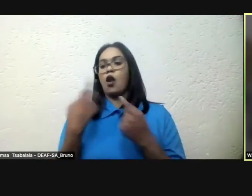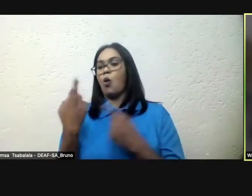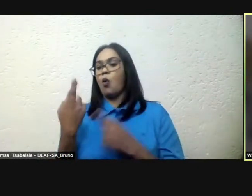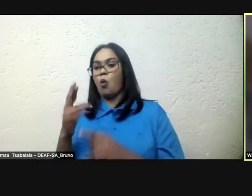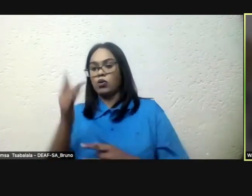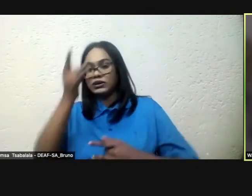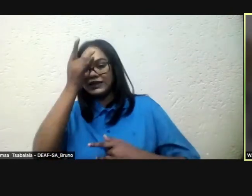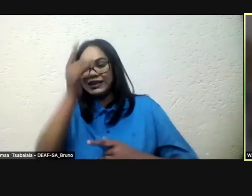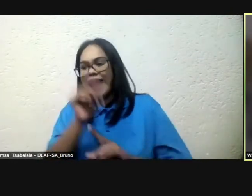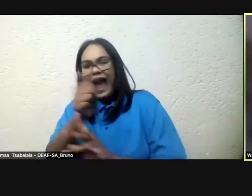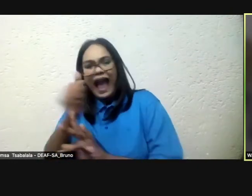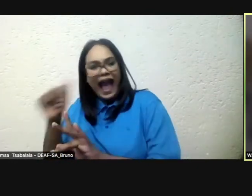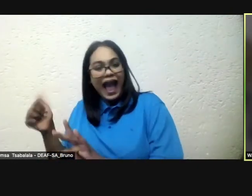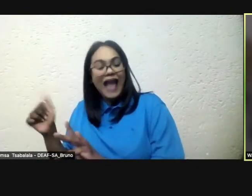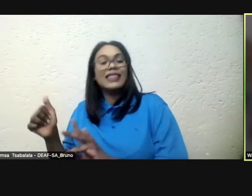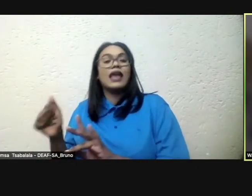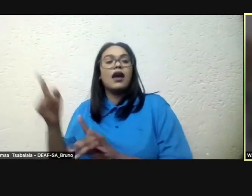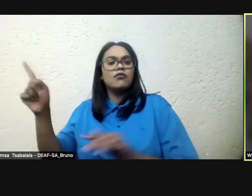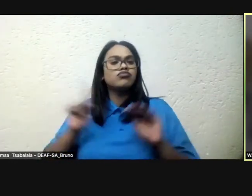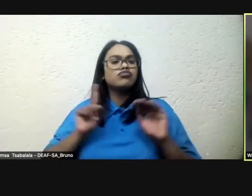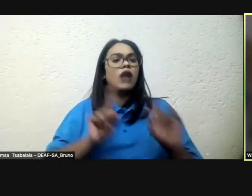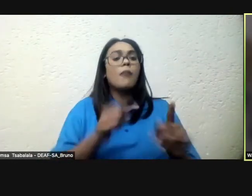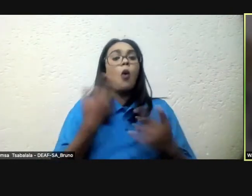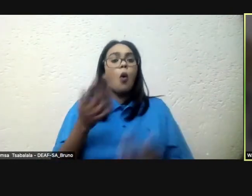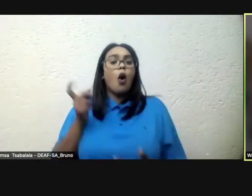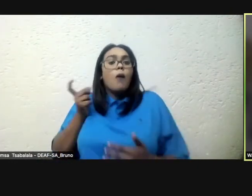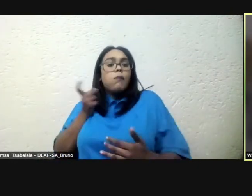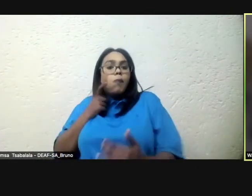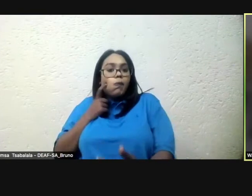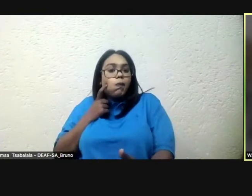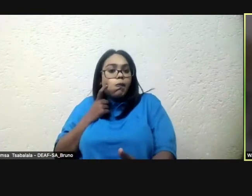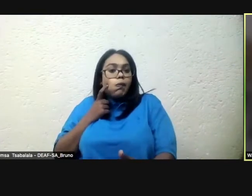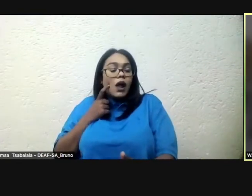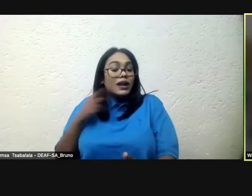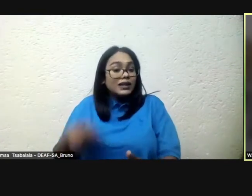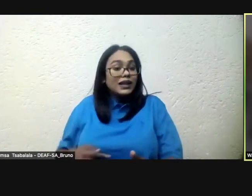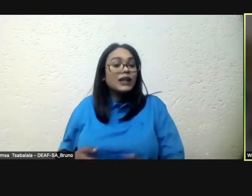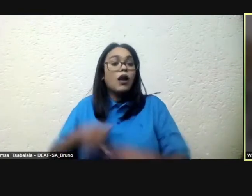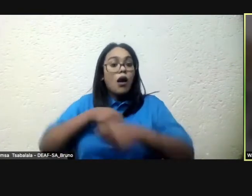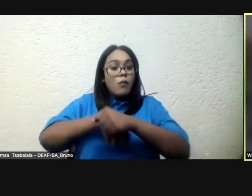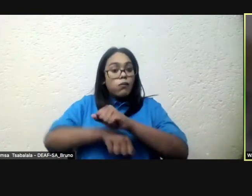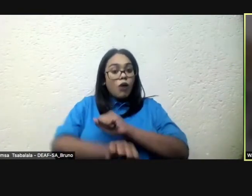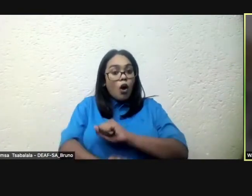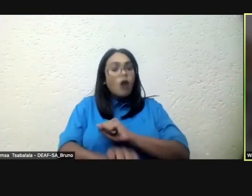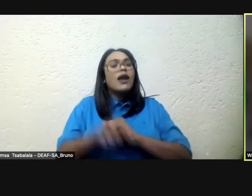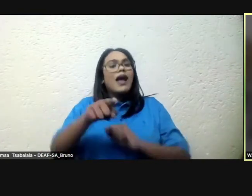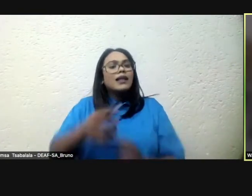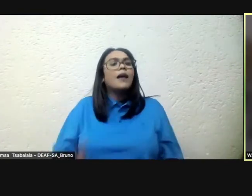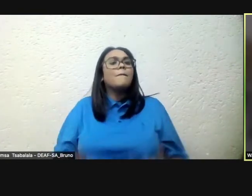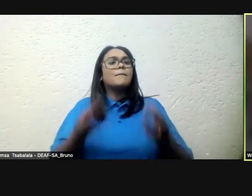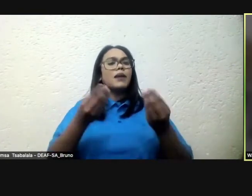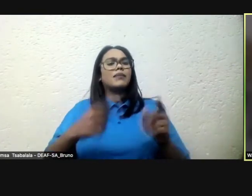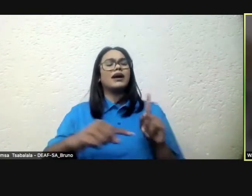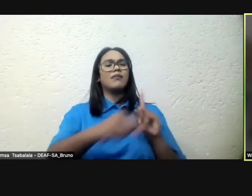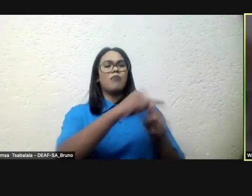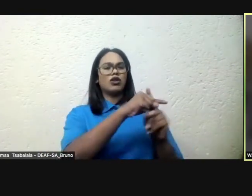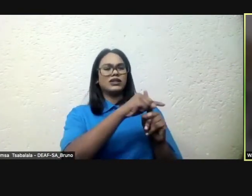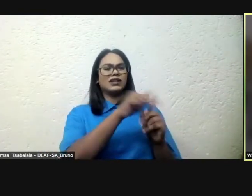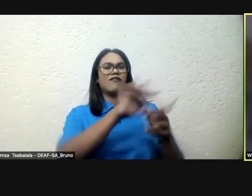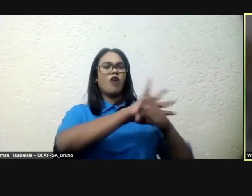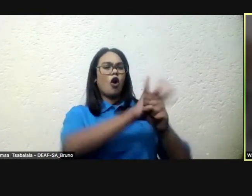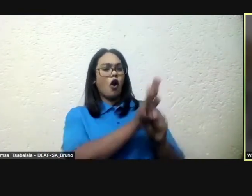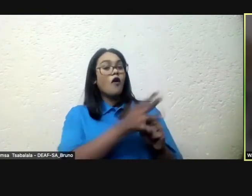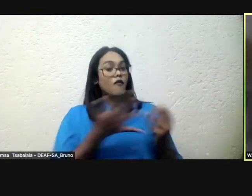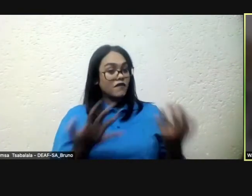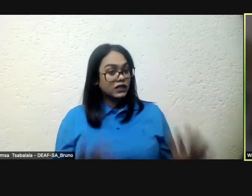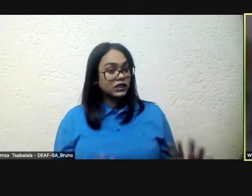pregnant women come in for labor, and some of them are asymptomatic but test positive. And so there's admissions in